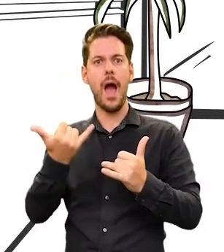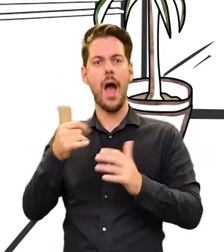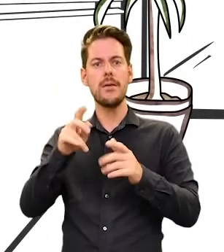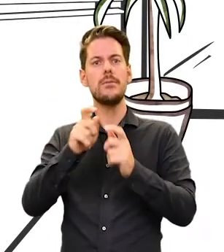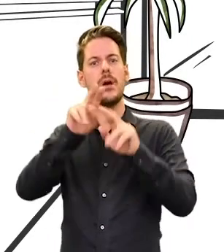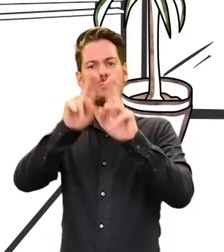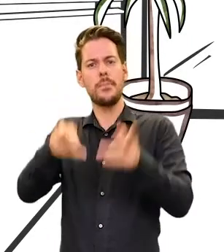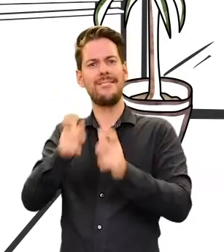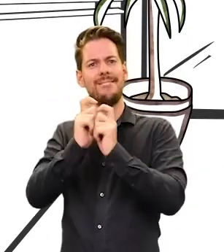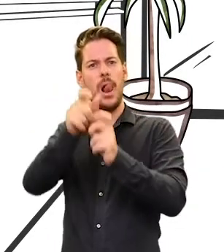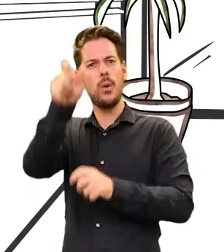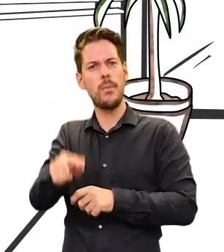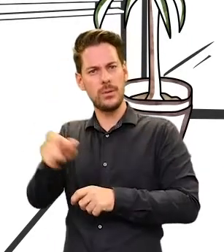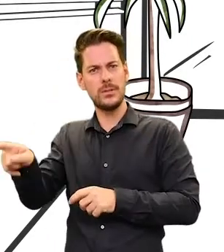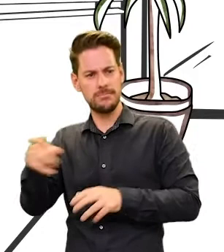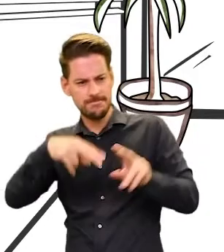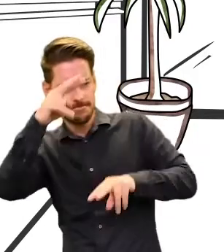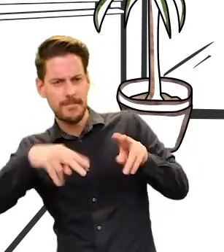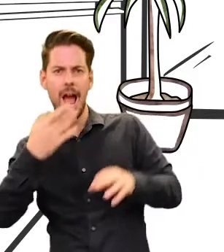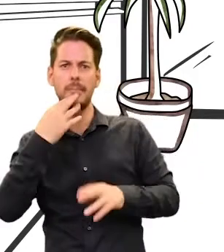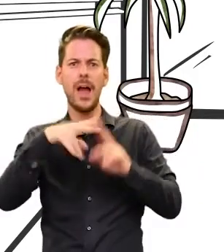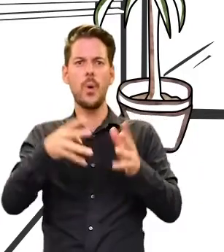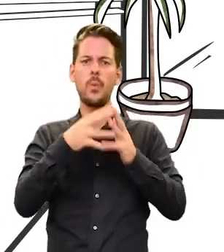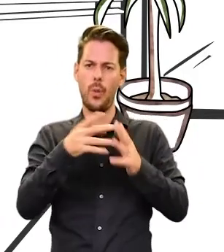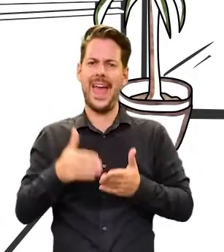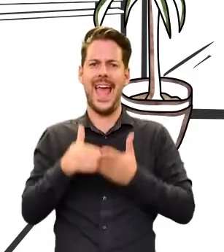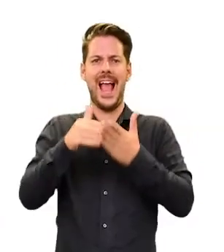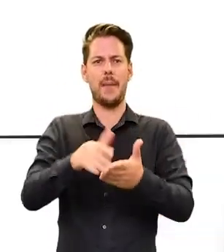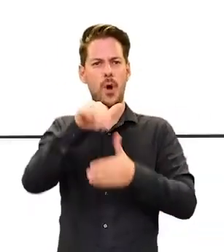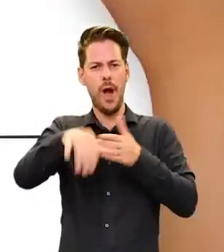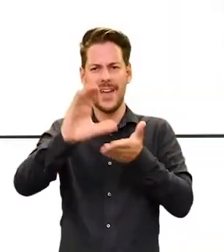and a registered property valuer, to assist in preparing your compensation claim.